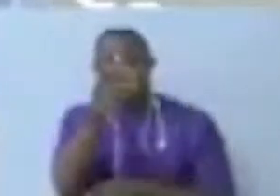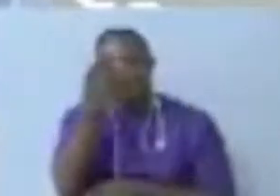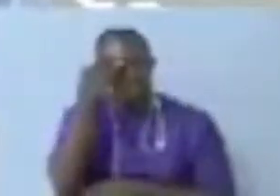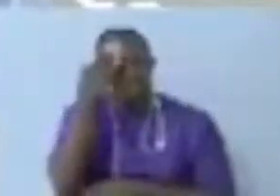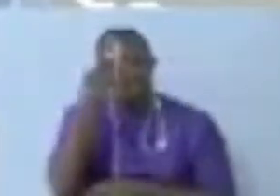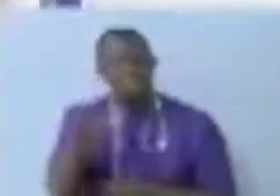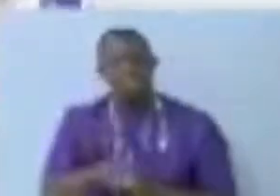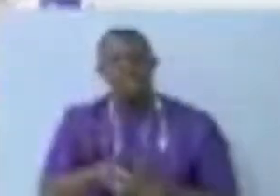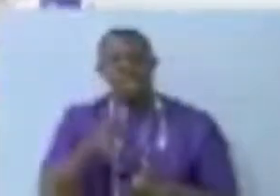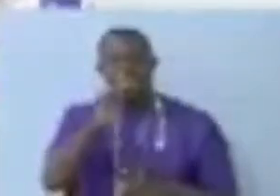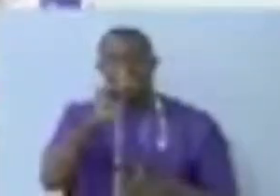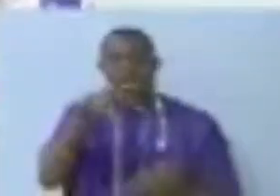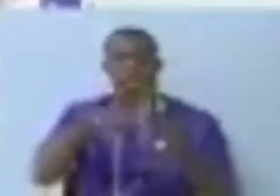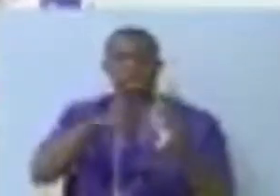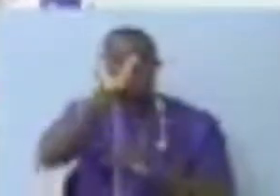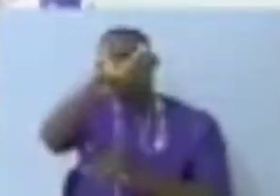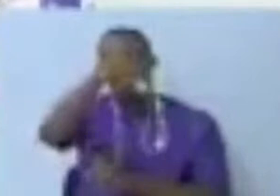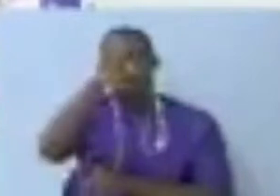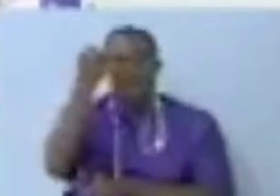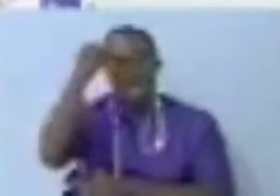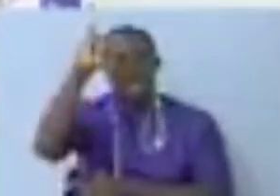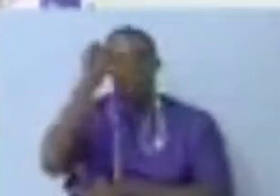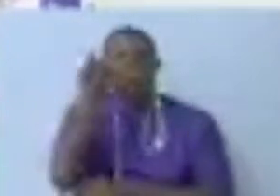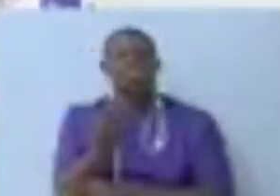What's a matter of opinion by you? No,